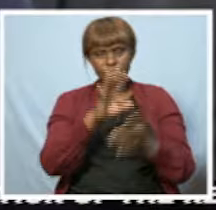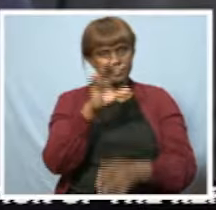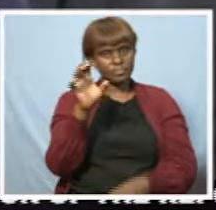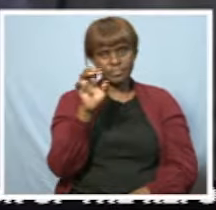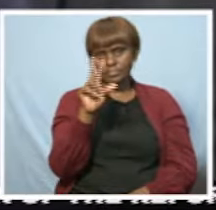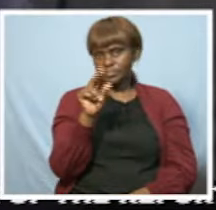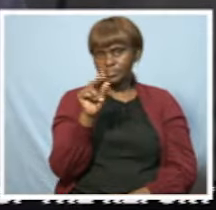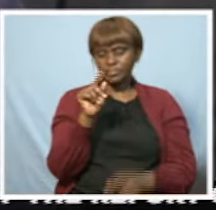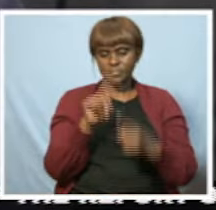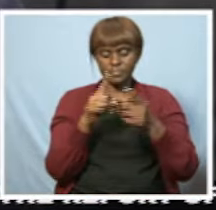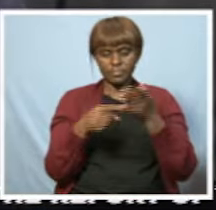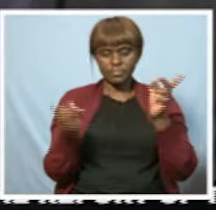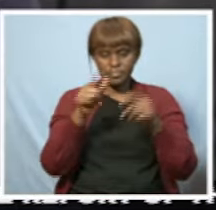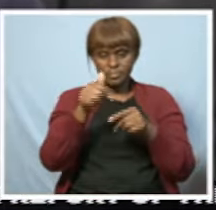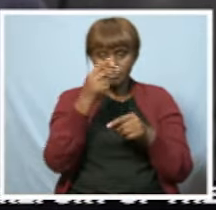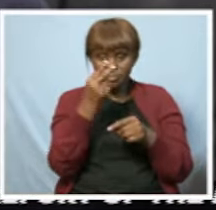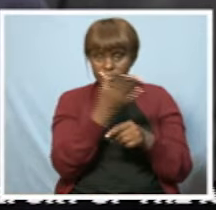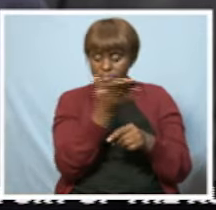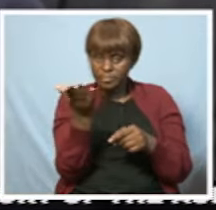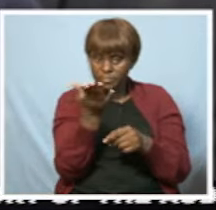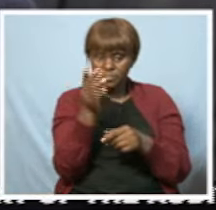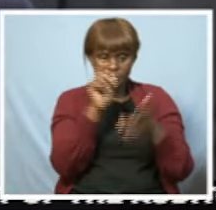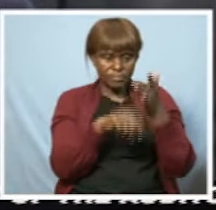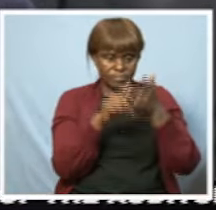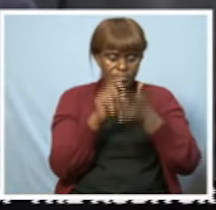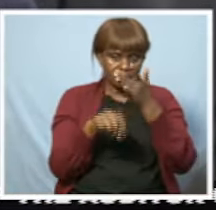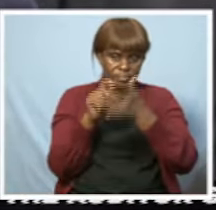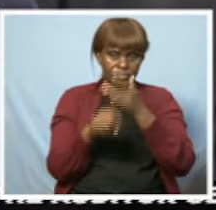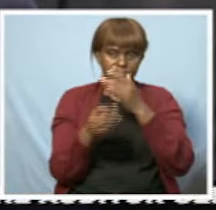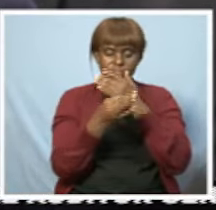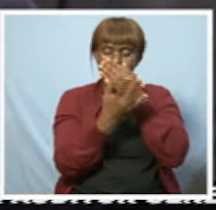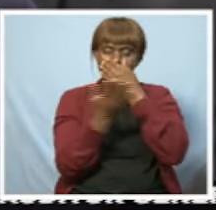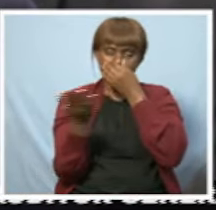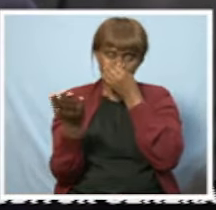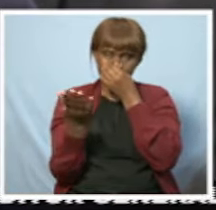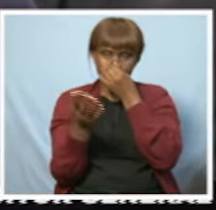155,500. However, when you look at the cost of